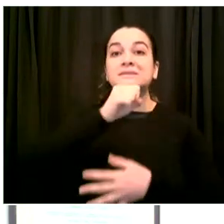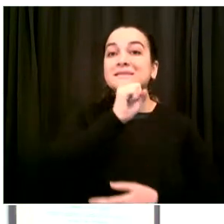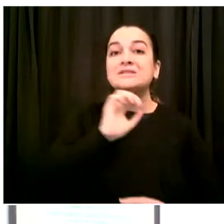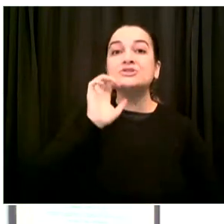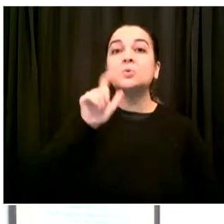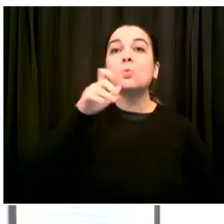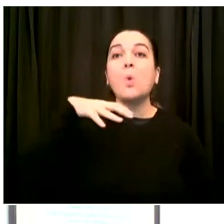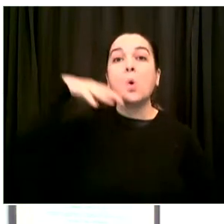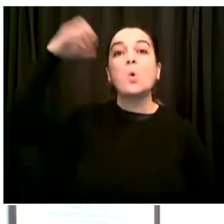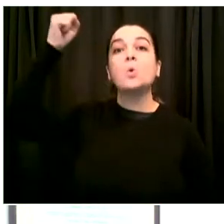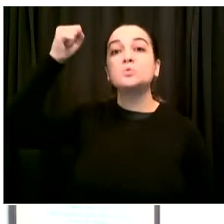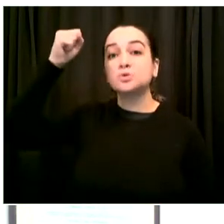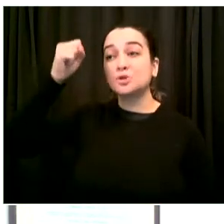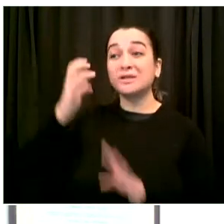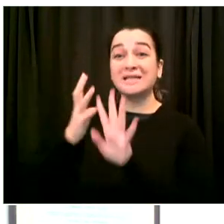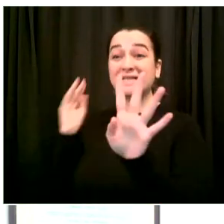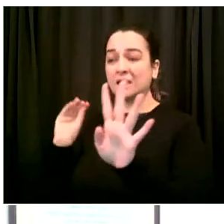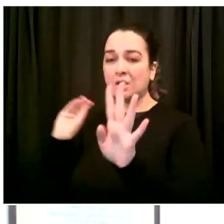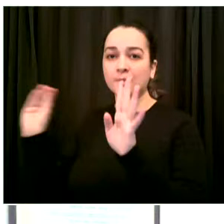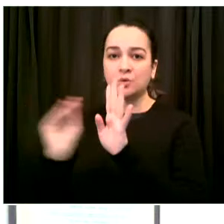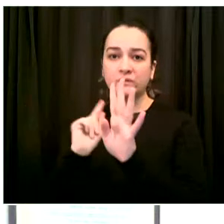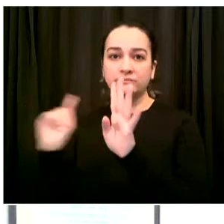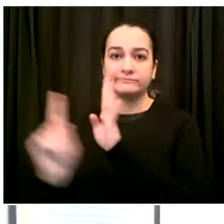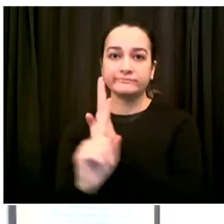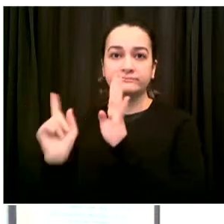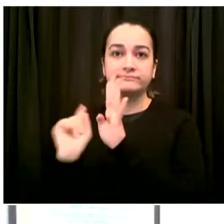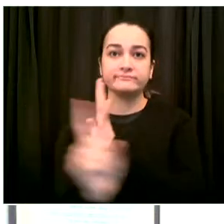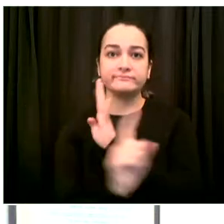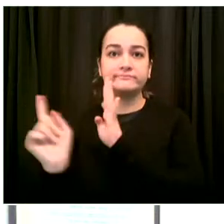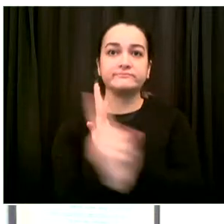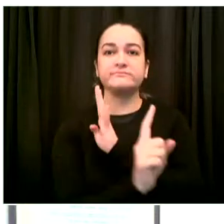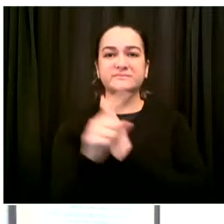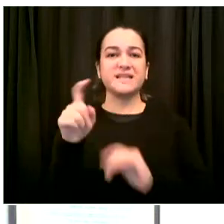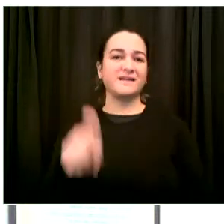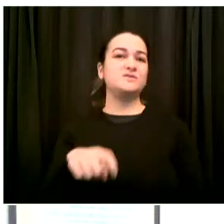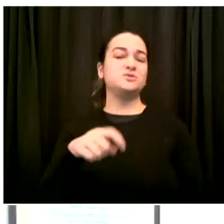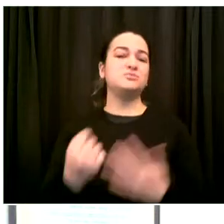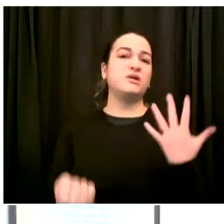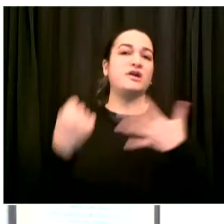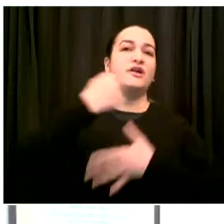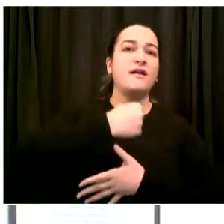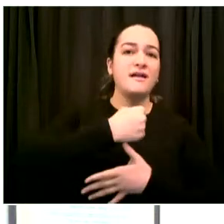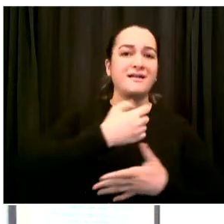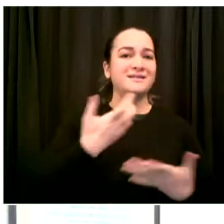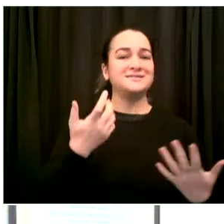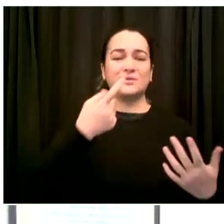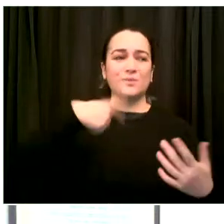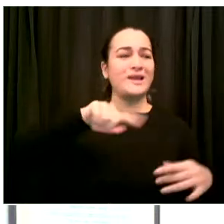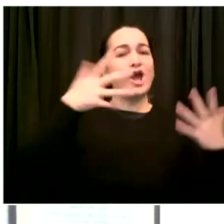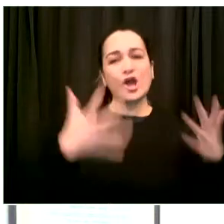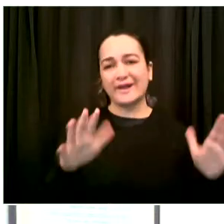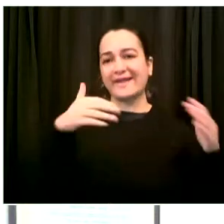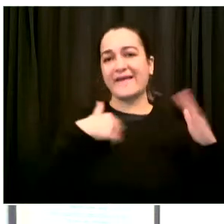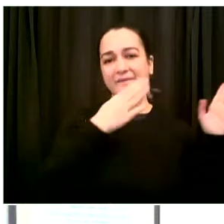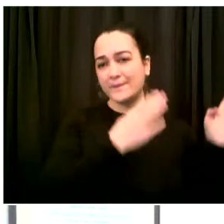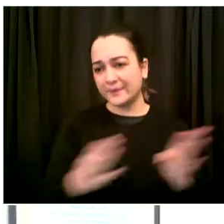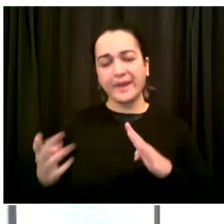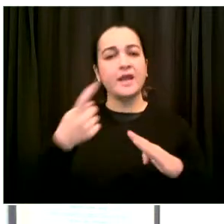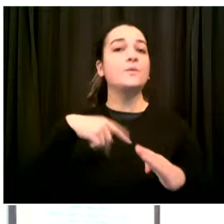minutes. So all of those plans are in place. We're also making sure that the flow through the sites is